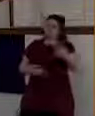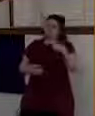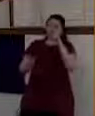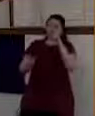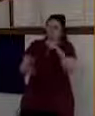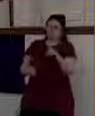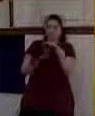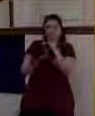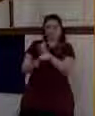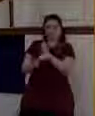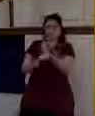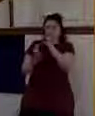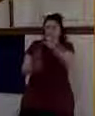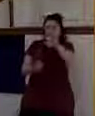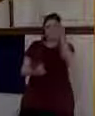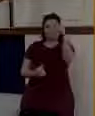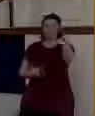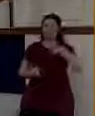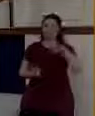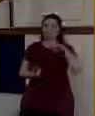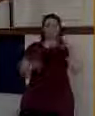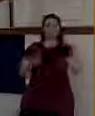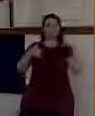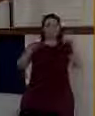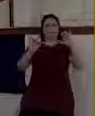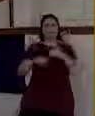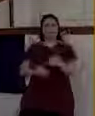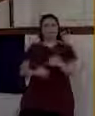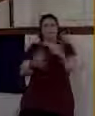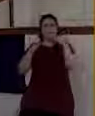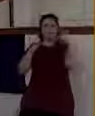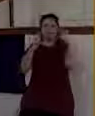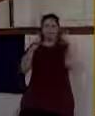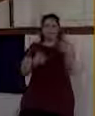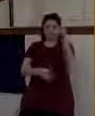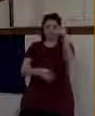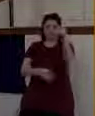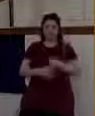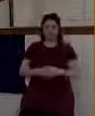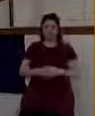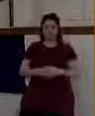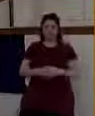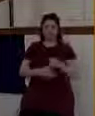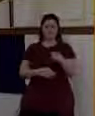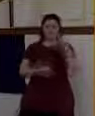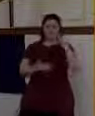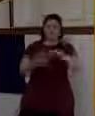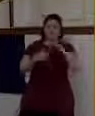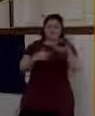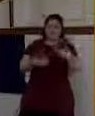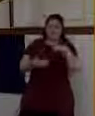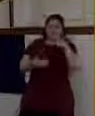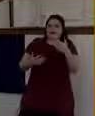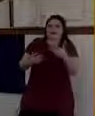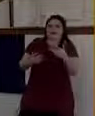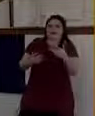but I'm sorry, I'm a flawed sinner. And I know that you believe that. I don't have to linger on that point too